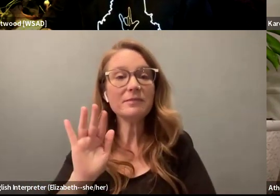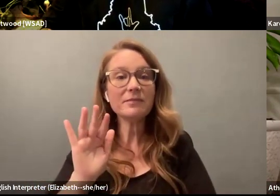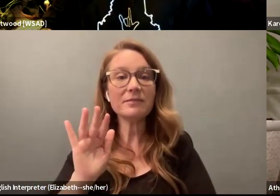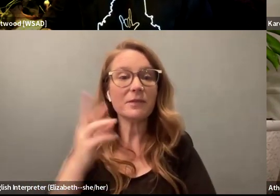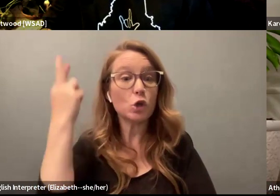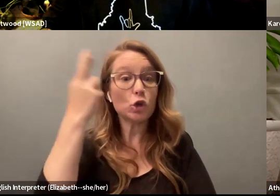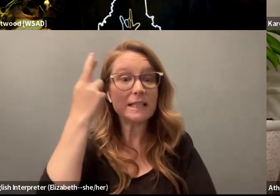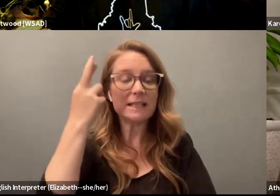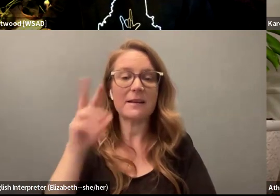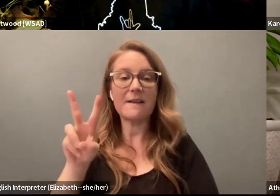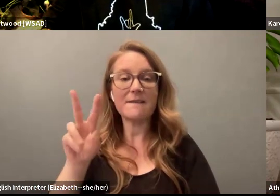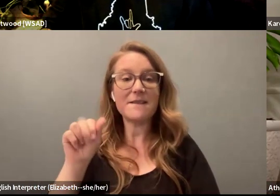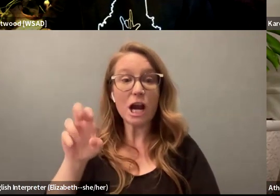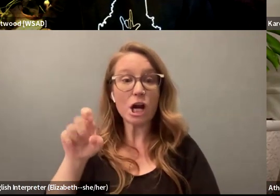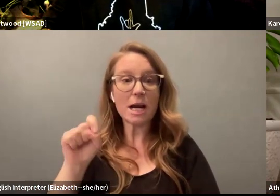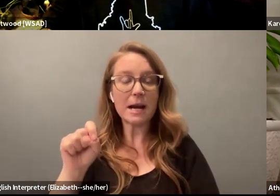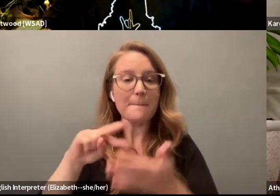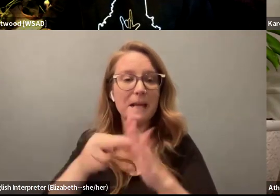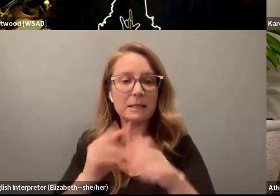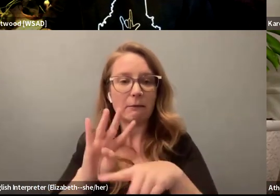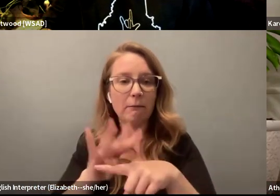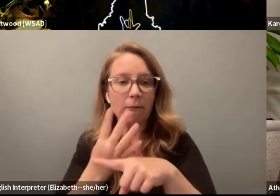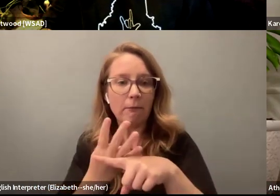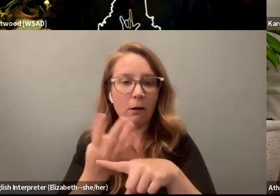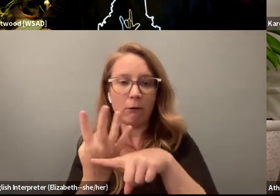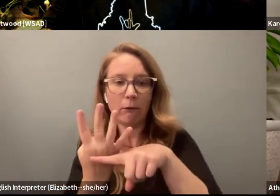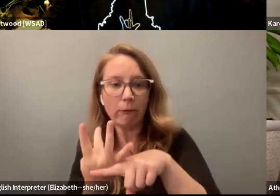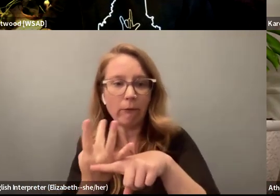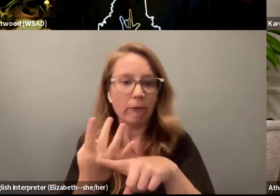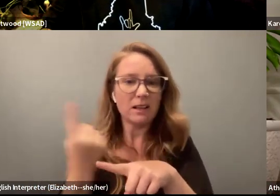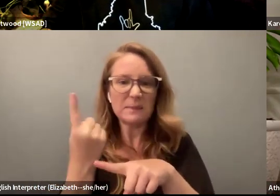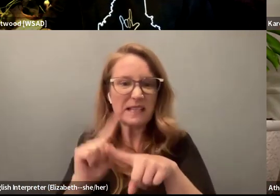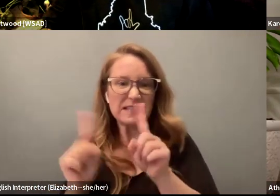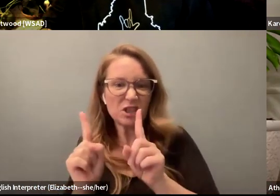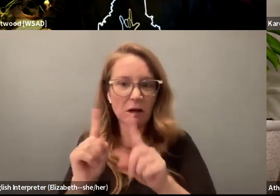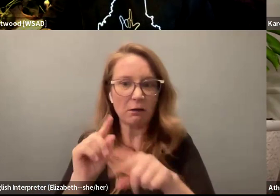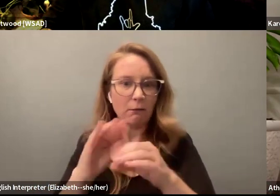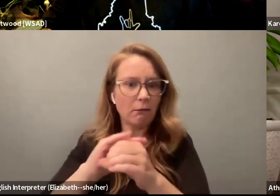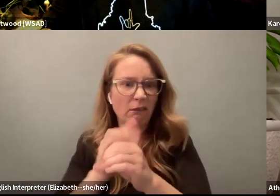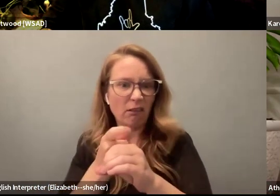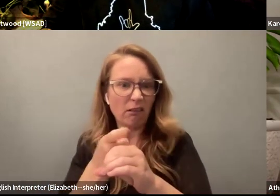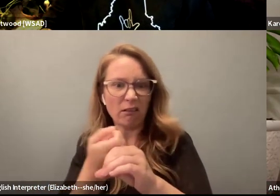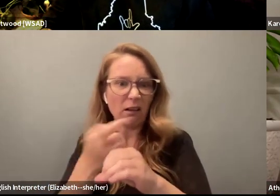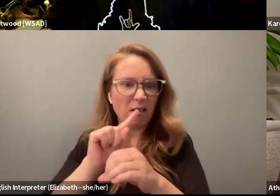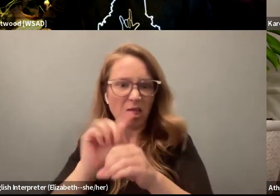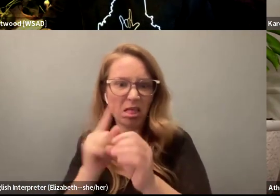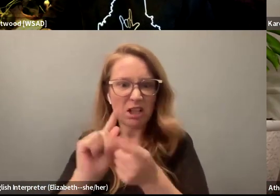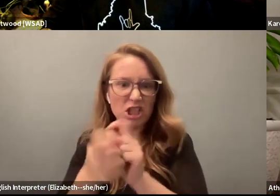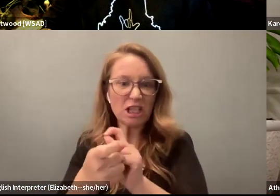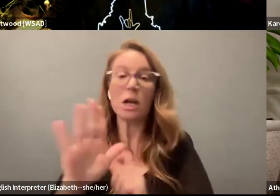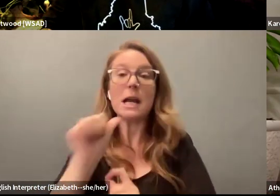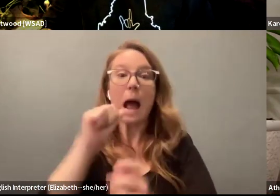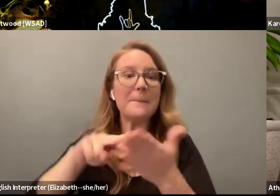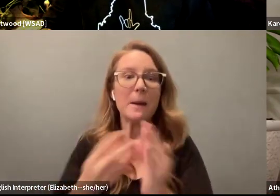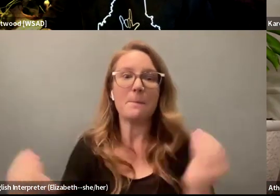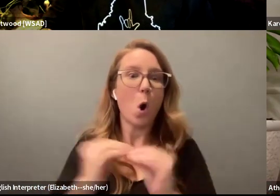Because a variant just means that it's slightly different from anything else that has come before it. It doesn't mean that it's